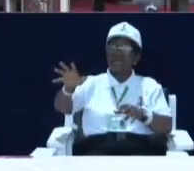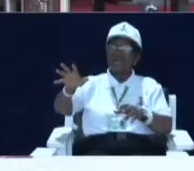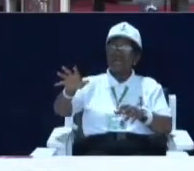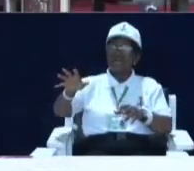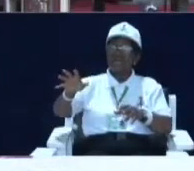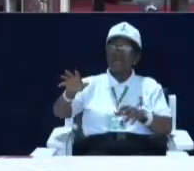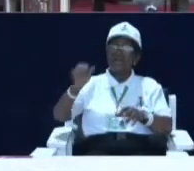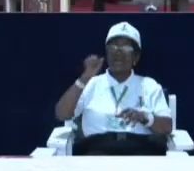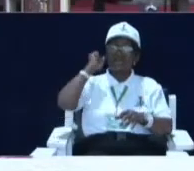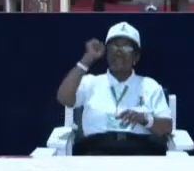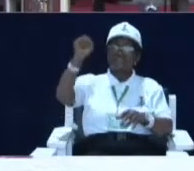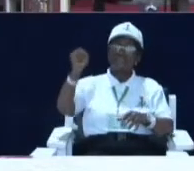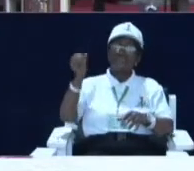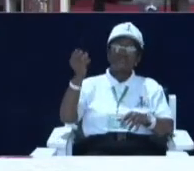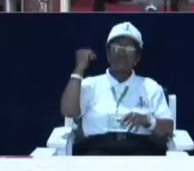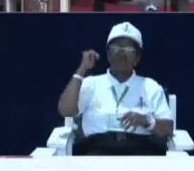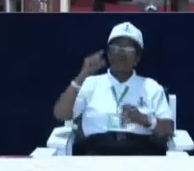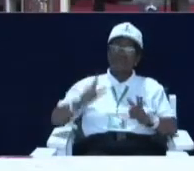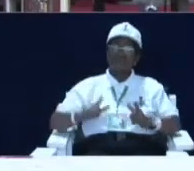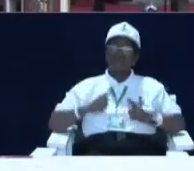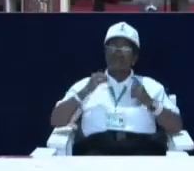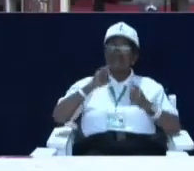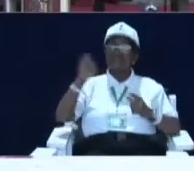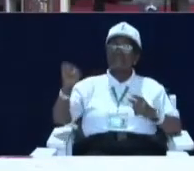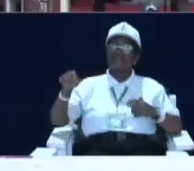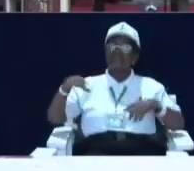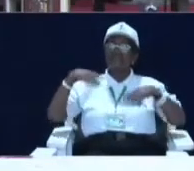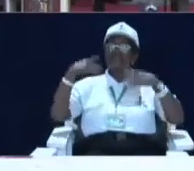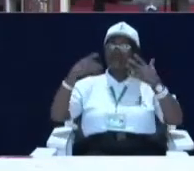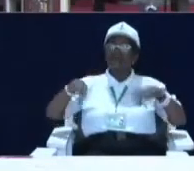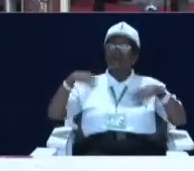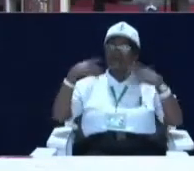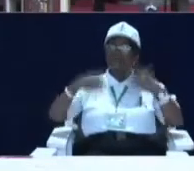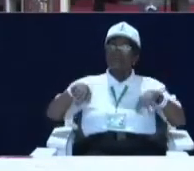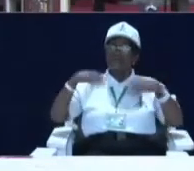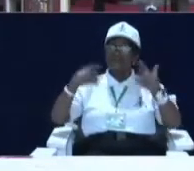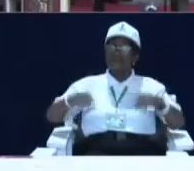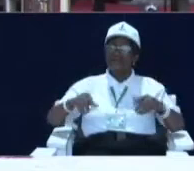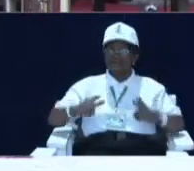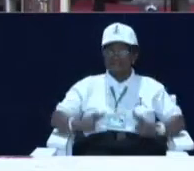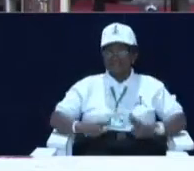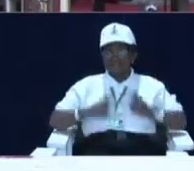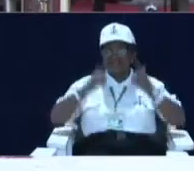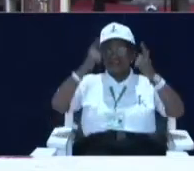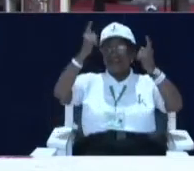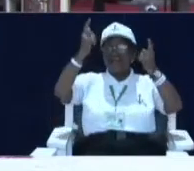She was living abundant life.